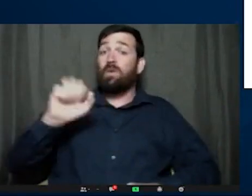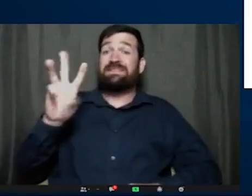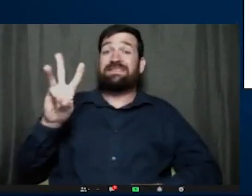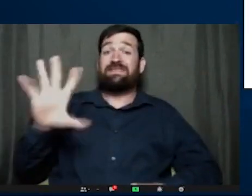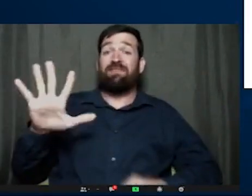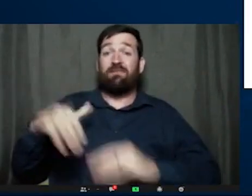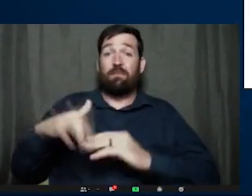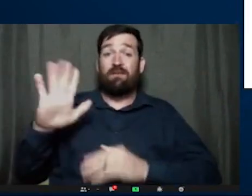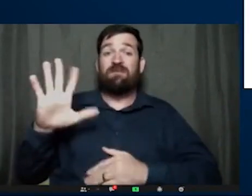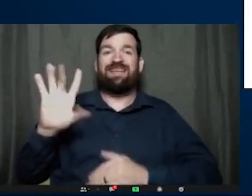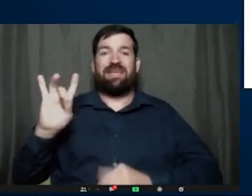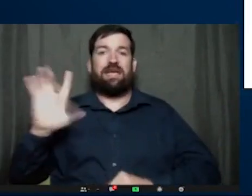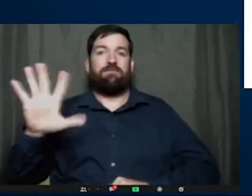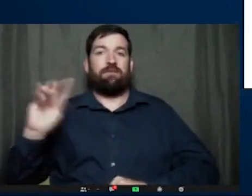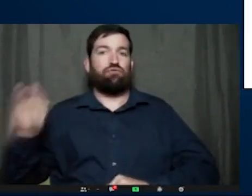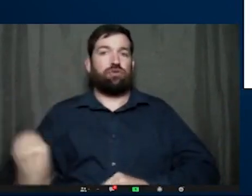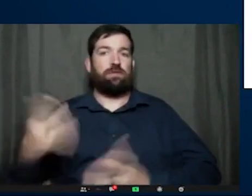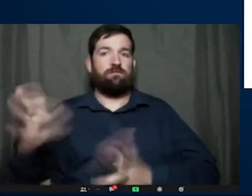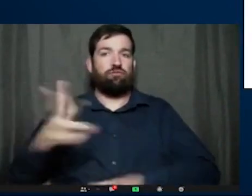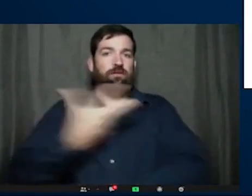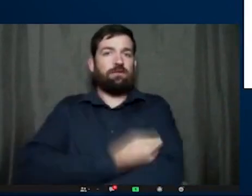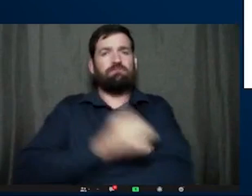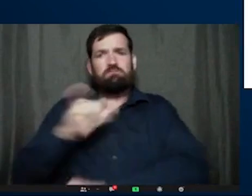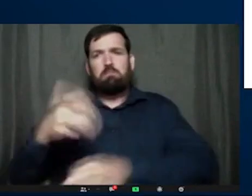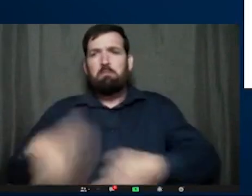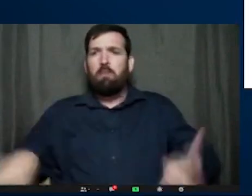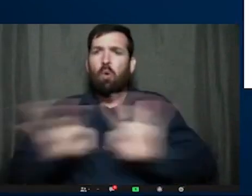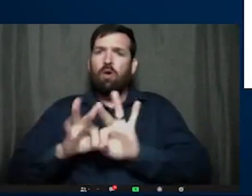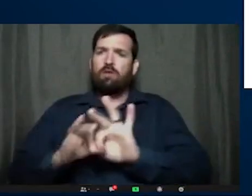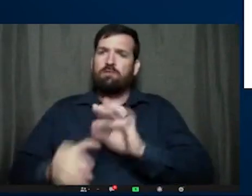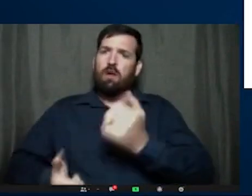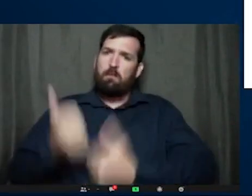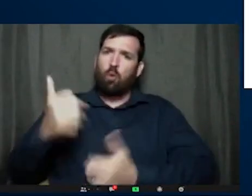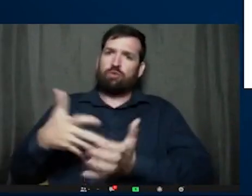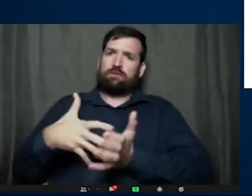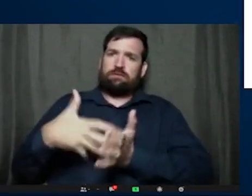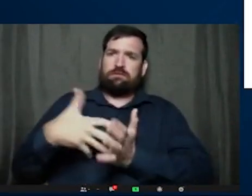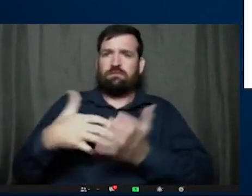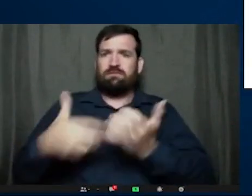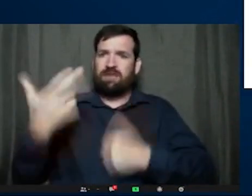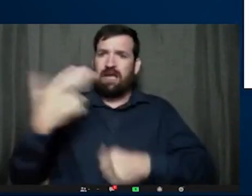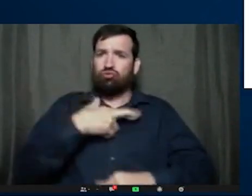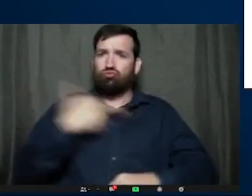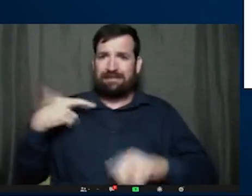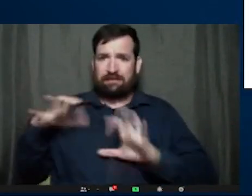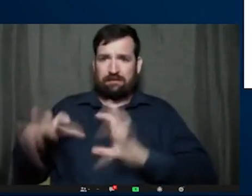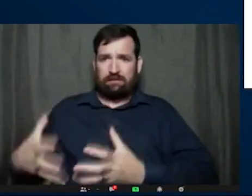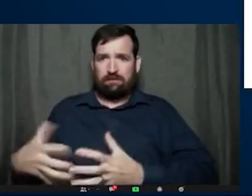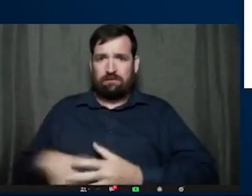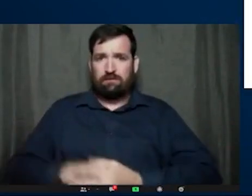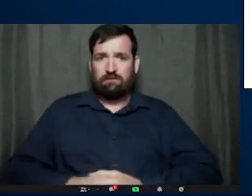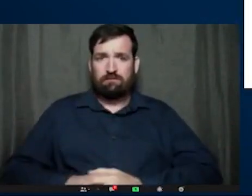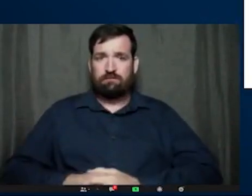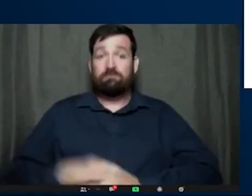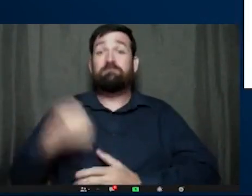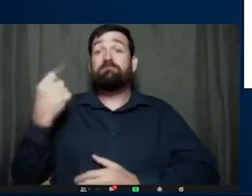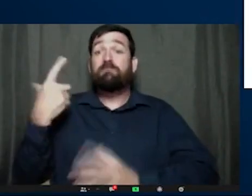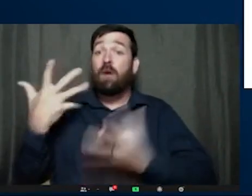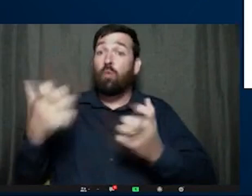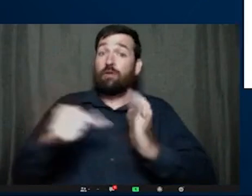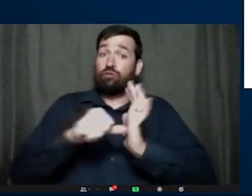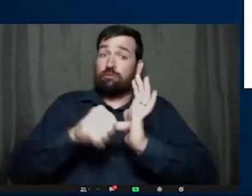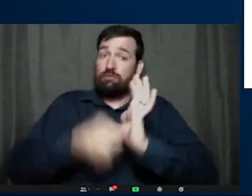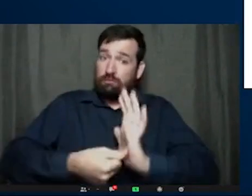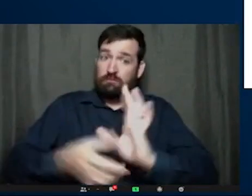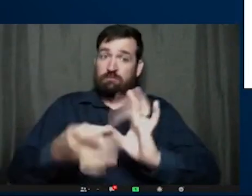fully vaccinated. And that's important because they're some of our most vulnerable members of our population. One thing I wanted to highlight on the right over